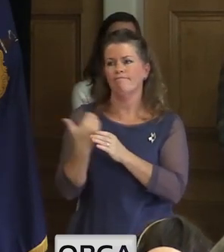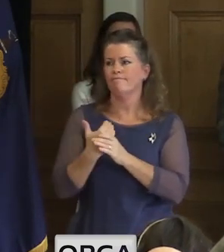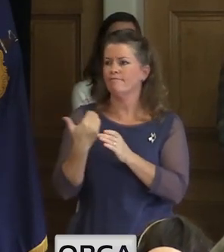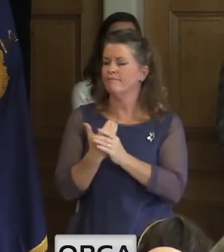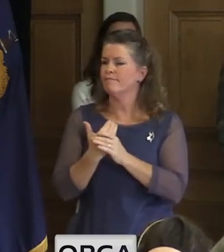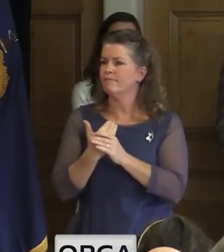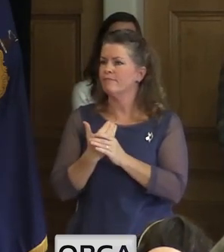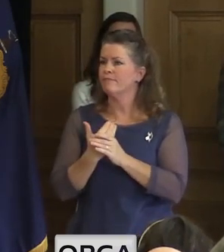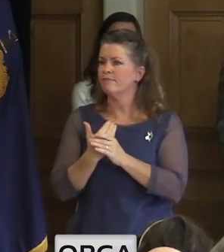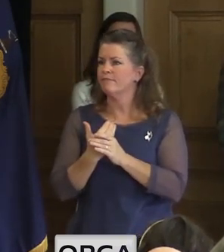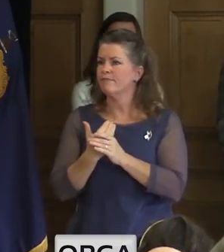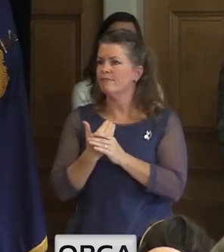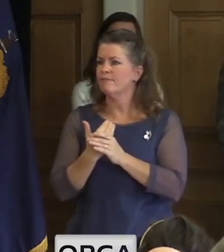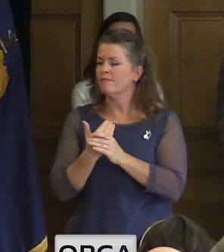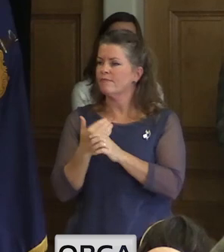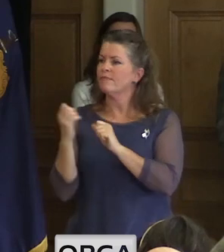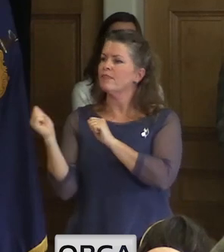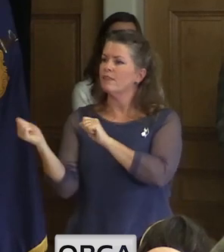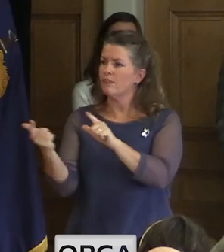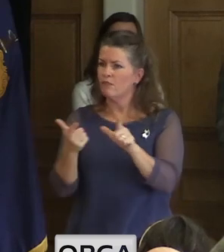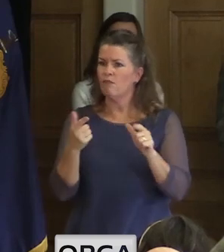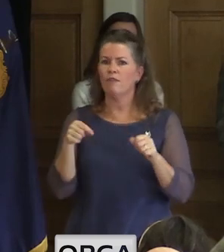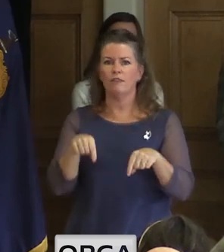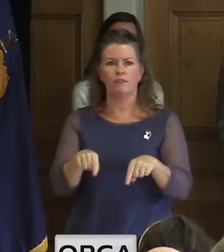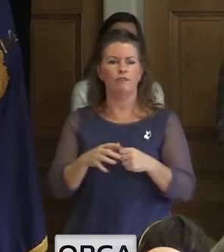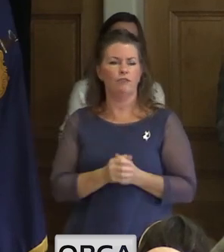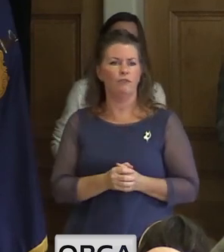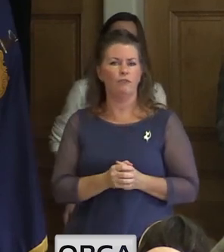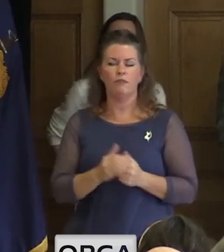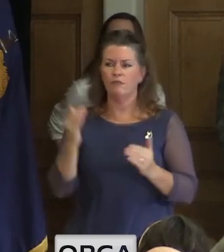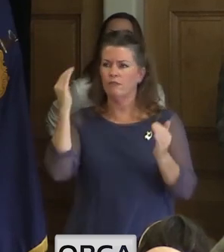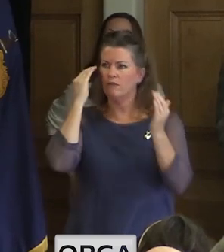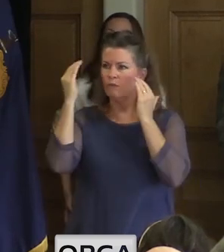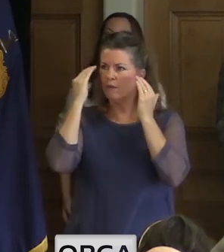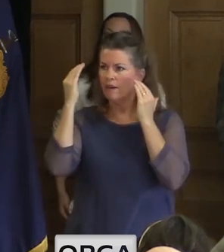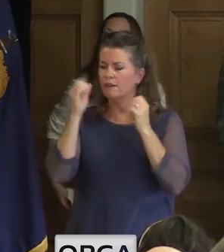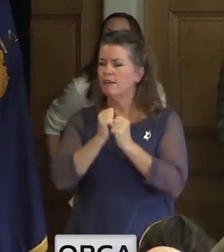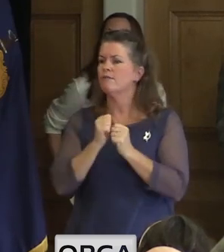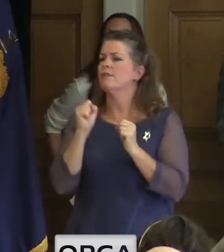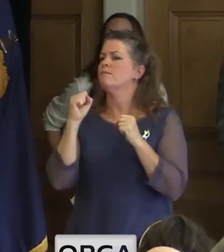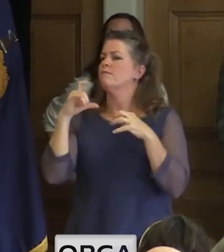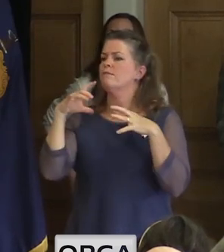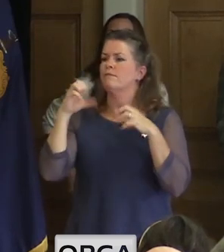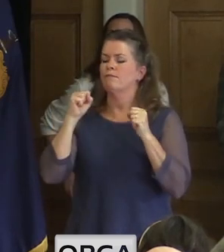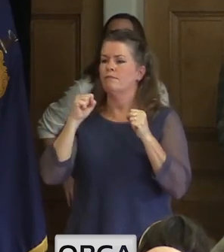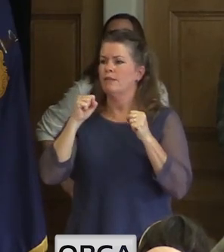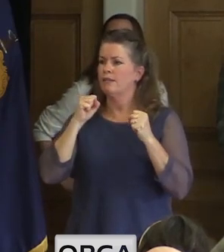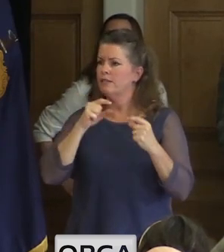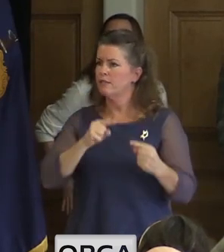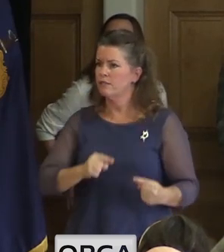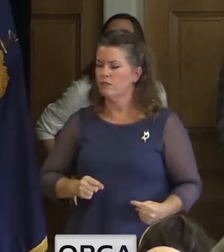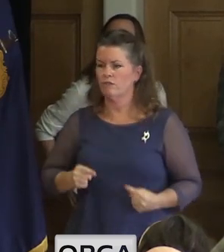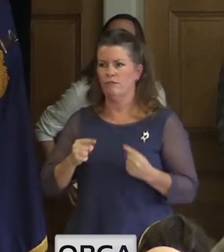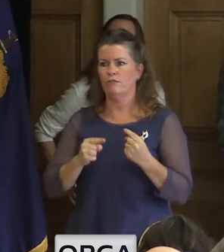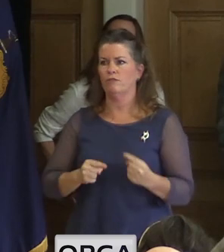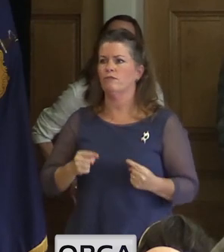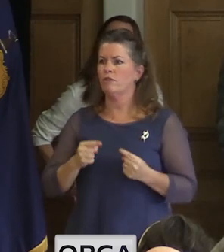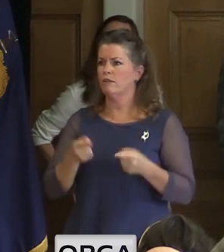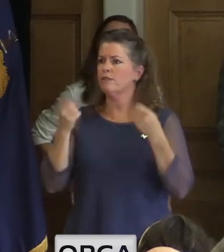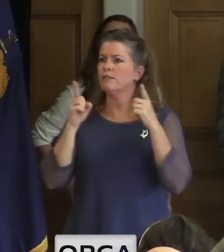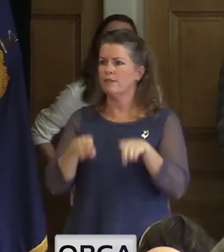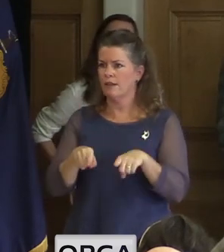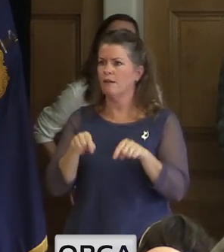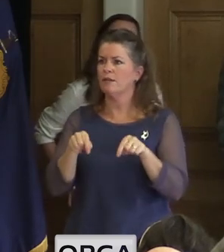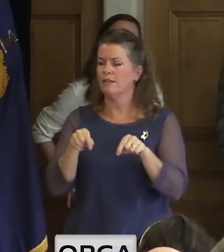is that all of you are aware of the extraordinary struggles that have gone on in this country from